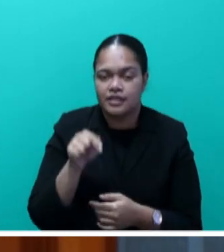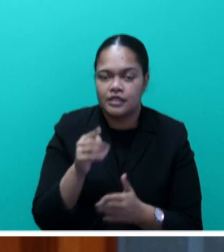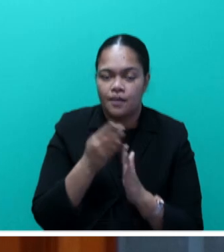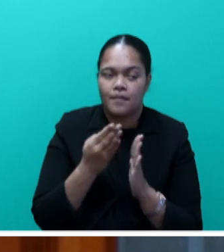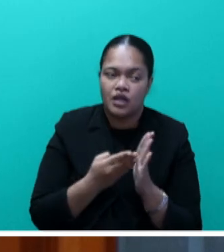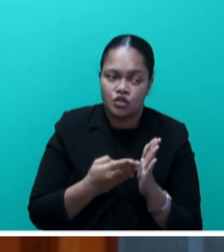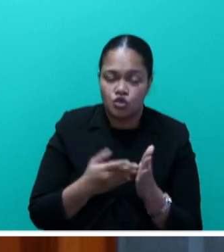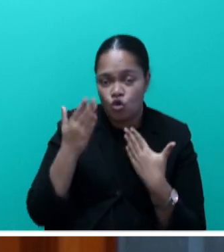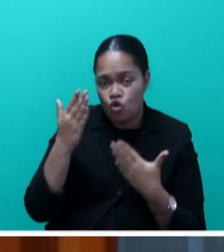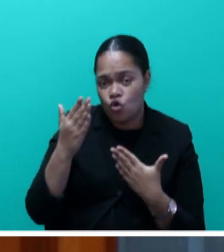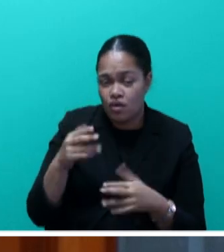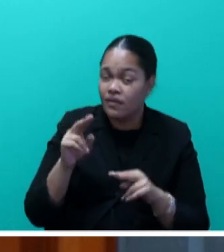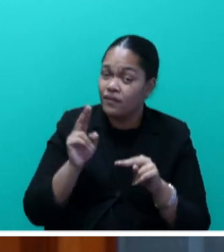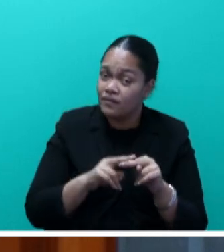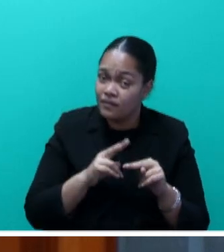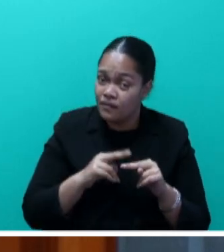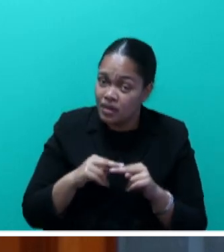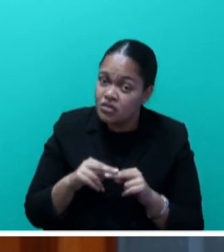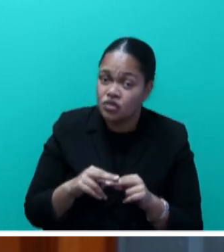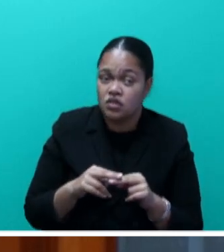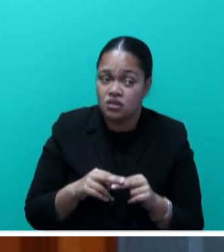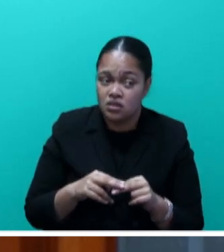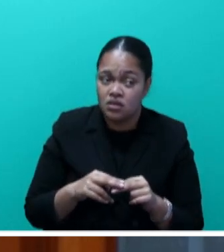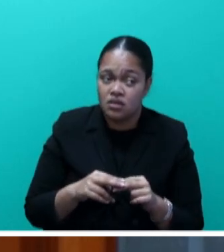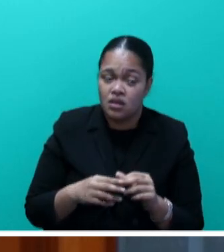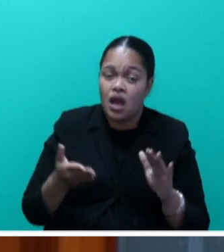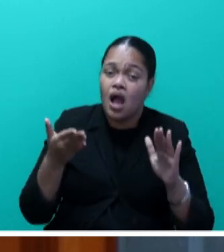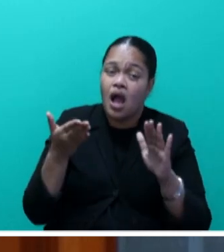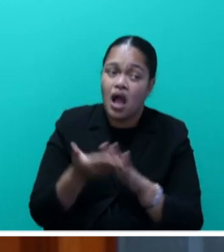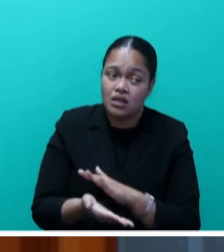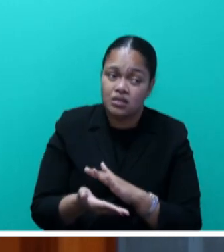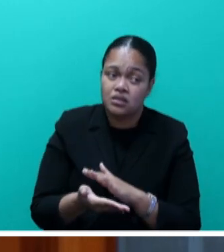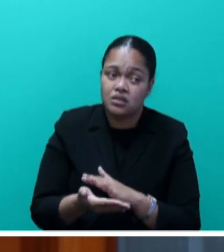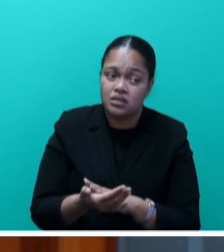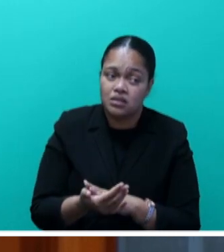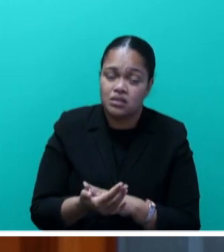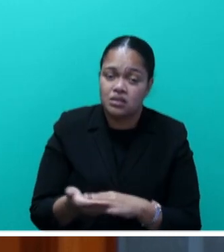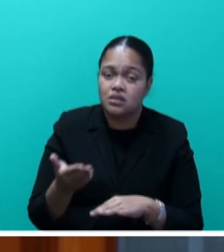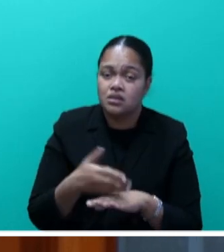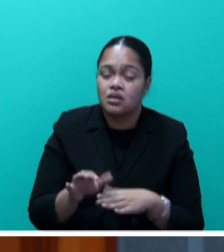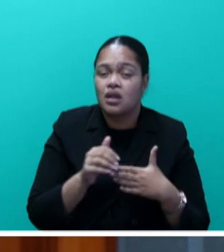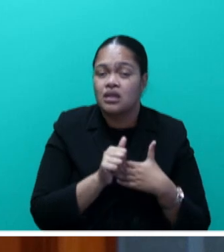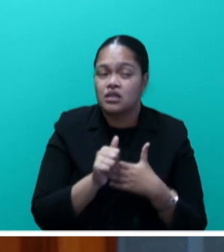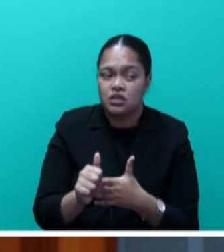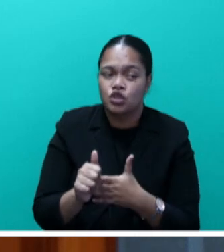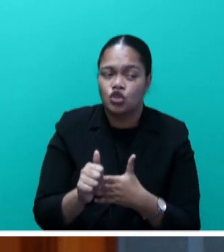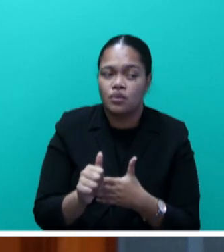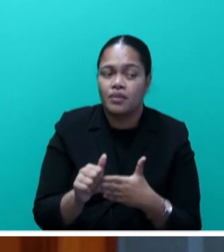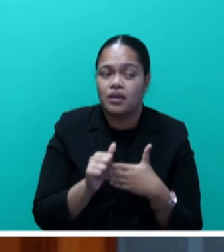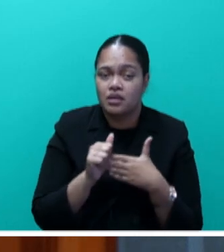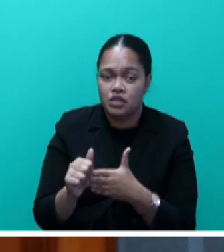Honourable Speaker, Fiji is now under a new leadership, a leadership